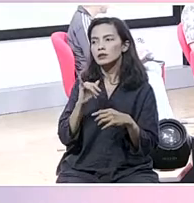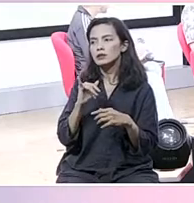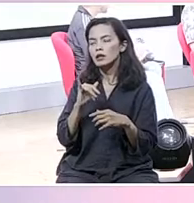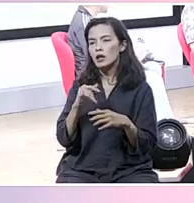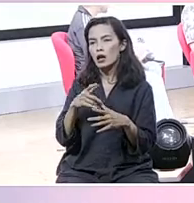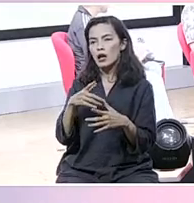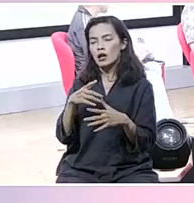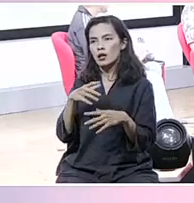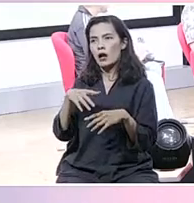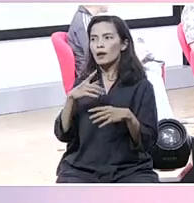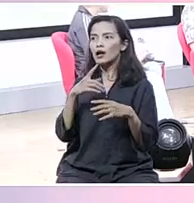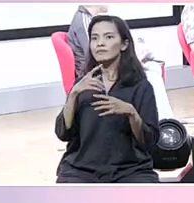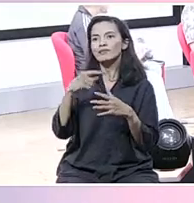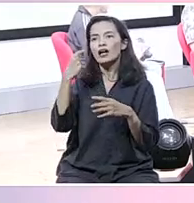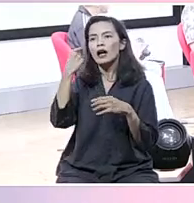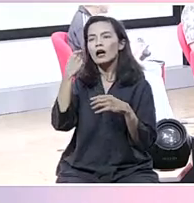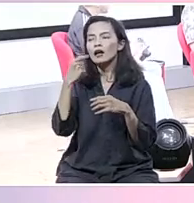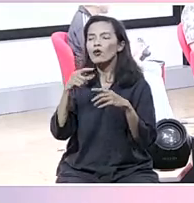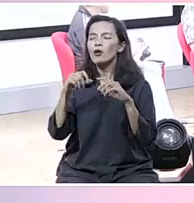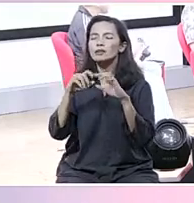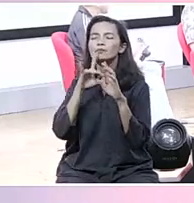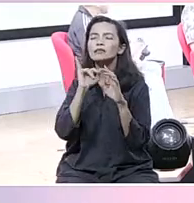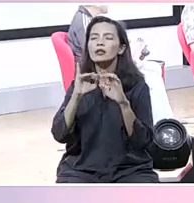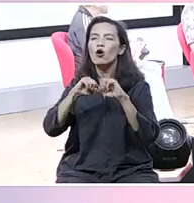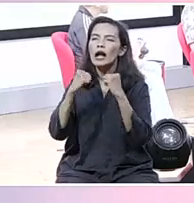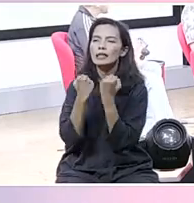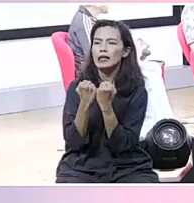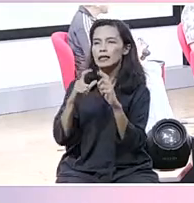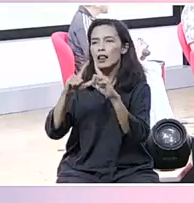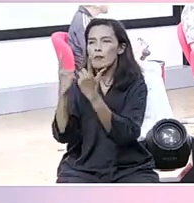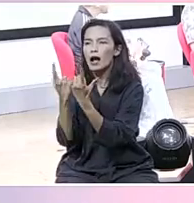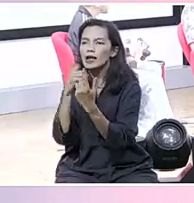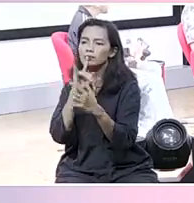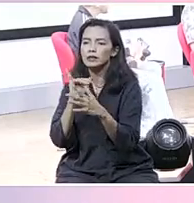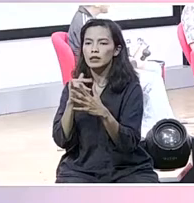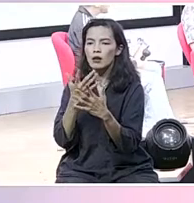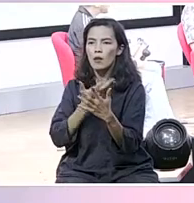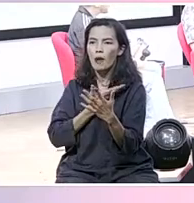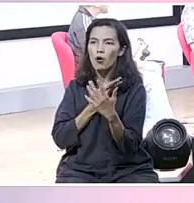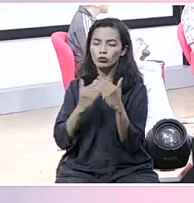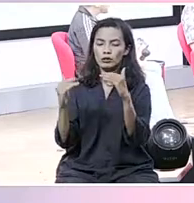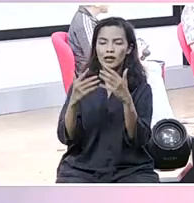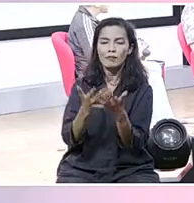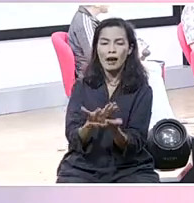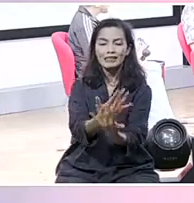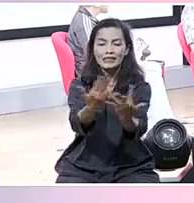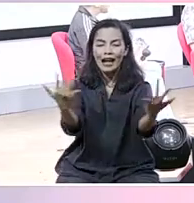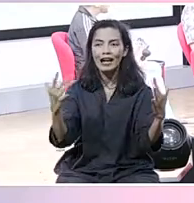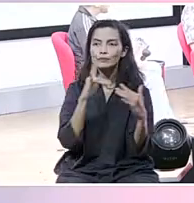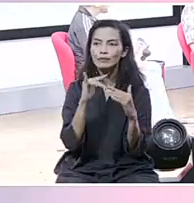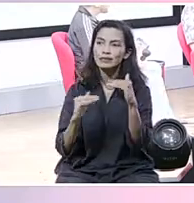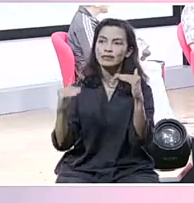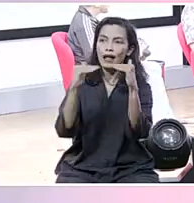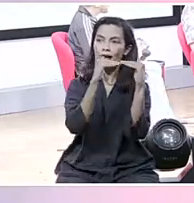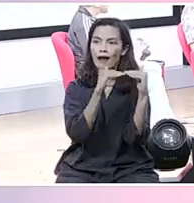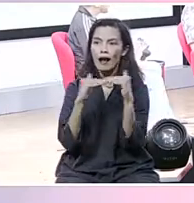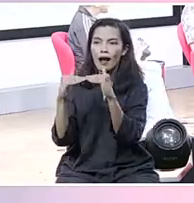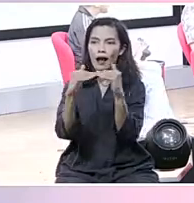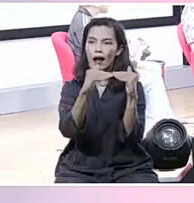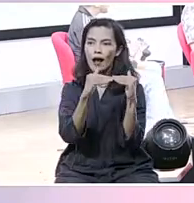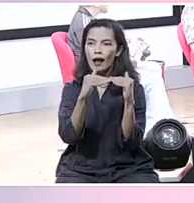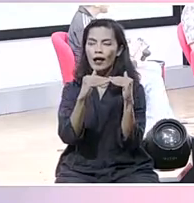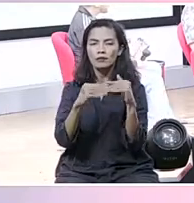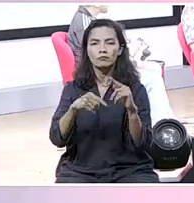for Change. It's a platform where we are trying to create a more equitable society, and we do that in a variety of